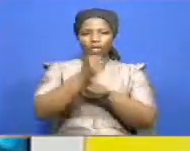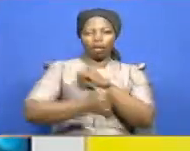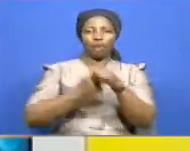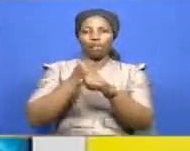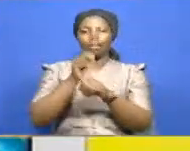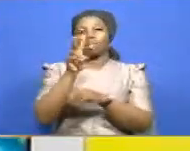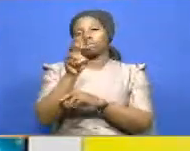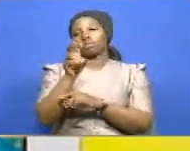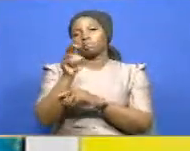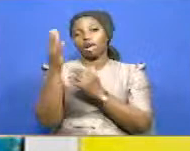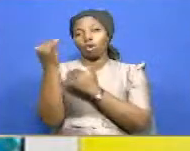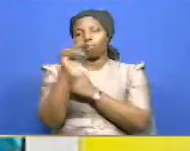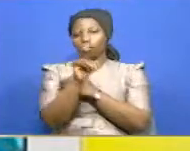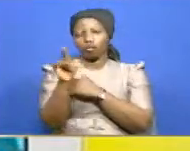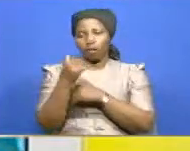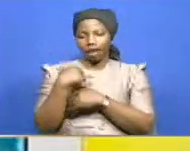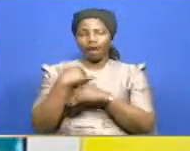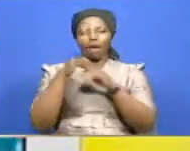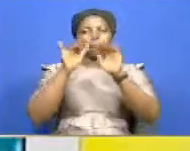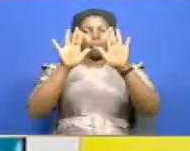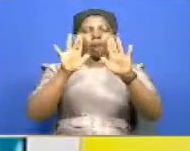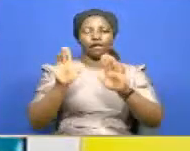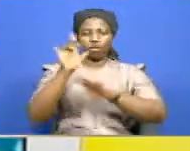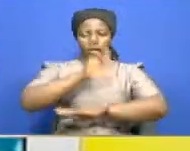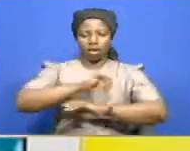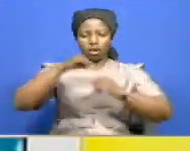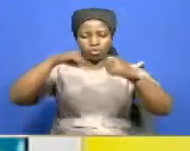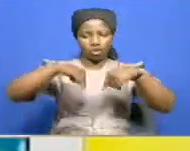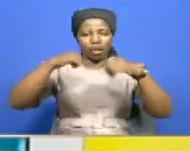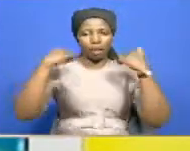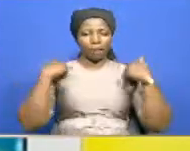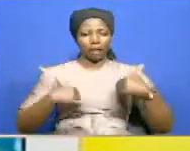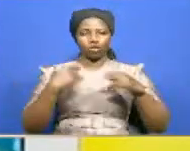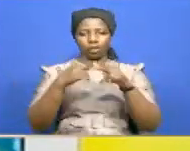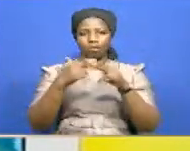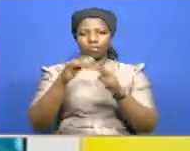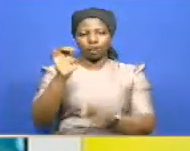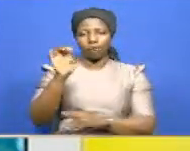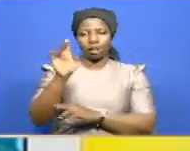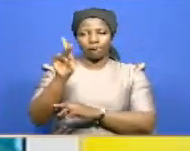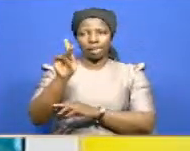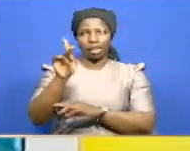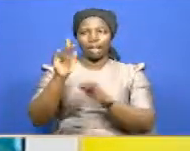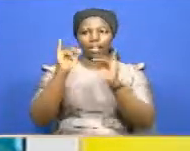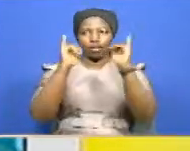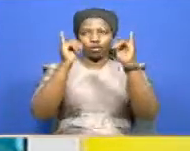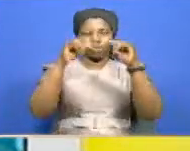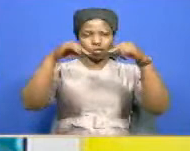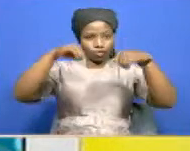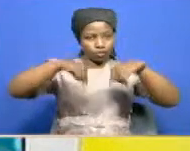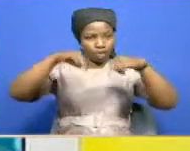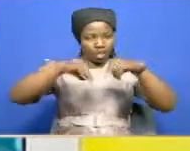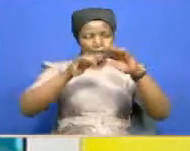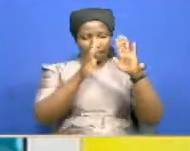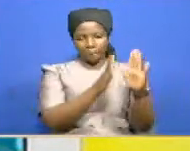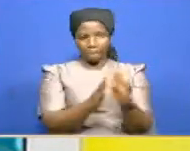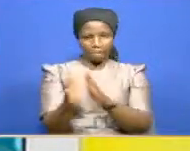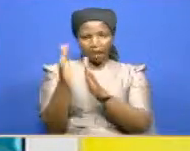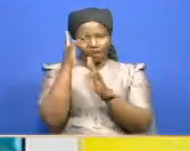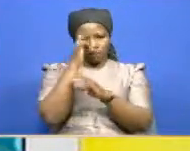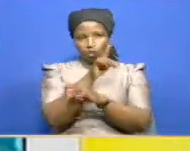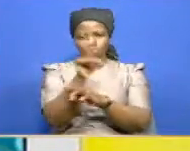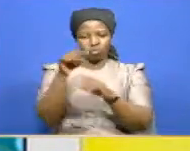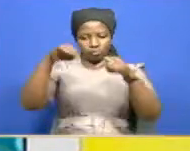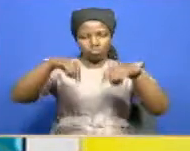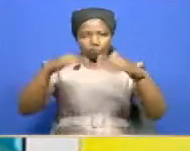hope you had yourself a very wonderful day today. My name is Edward Kabasa. A comprehensive coverage of today's news is lined up for you tonight.